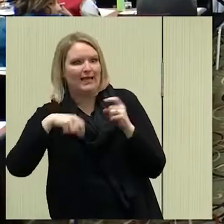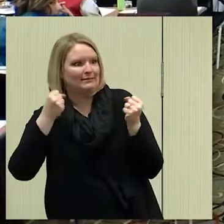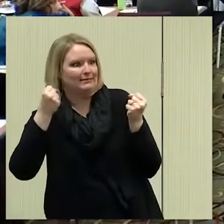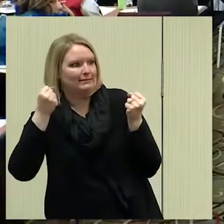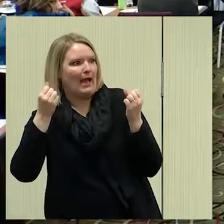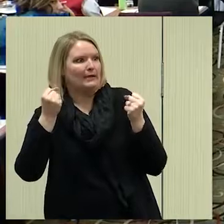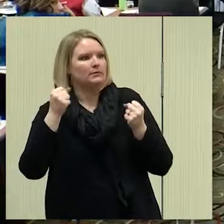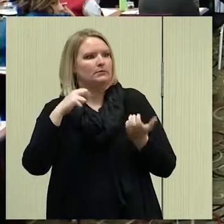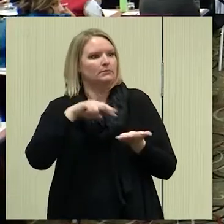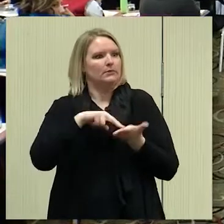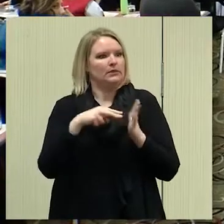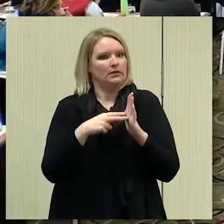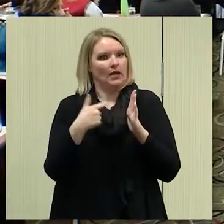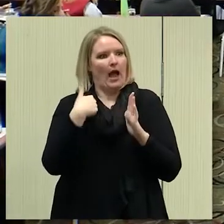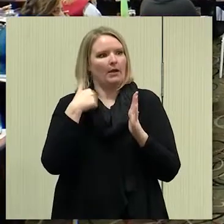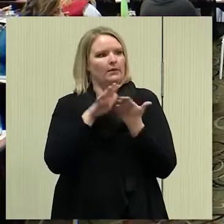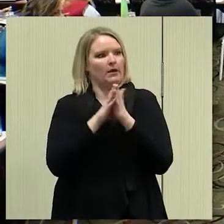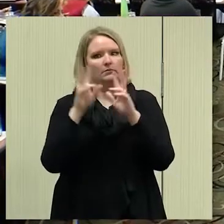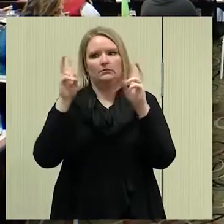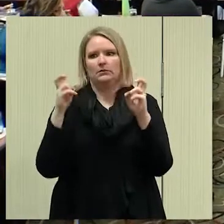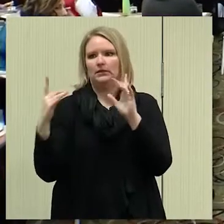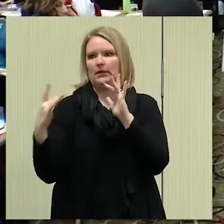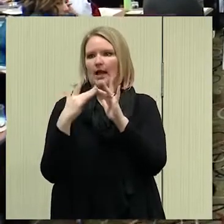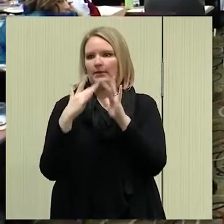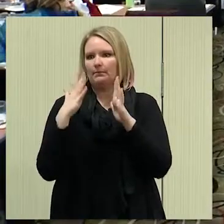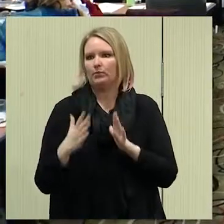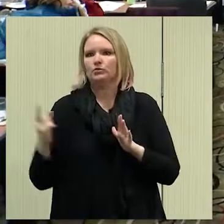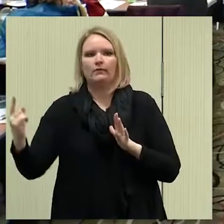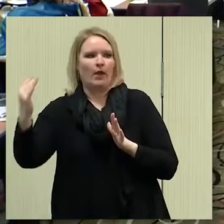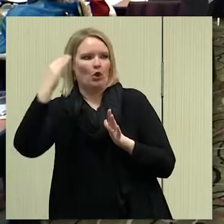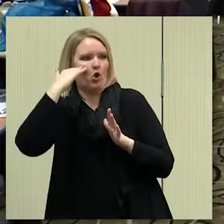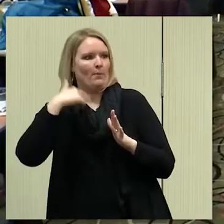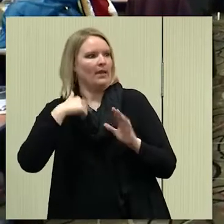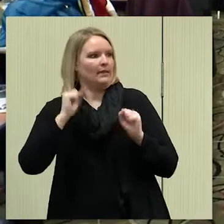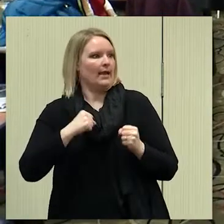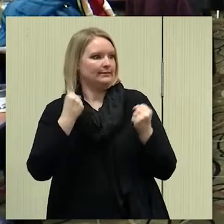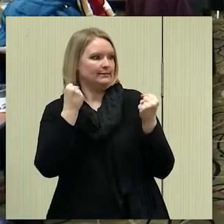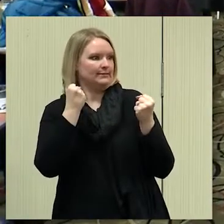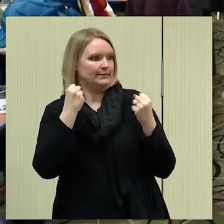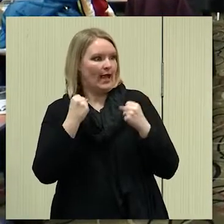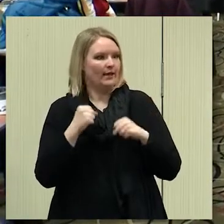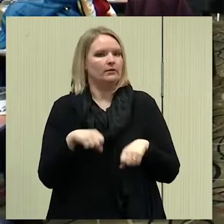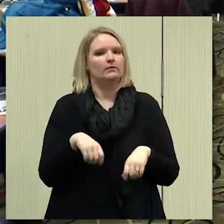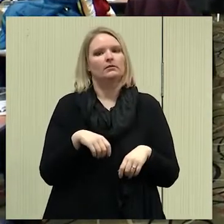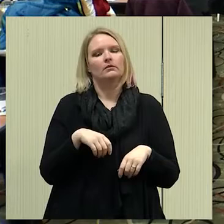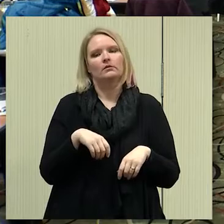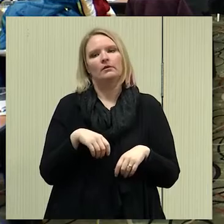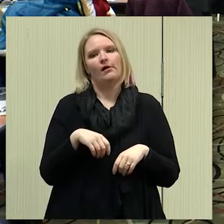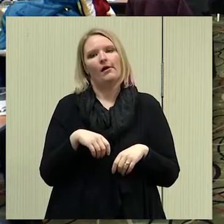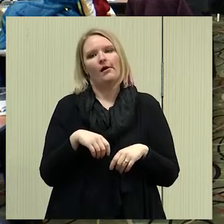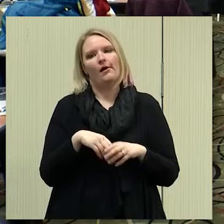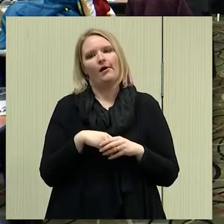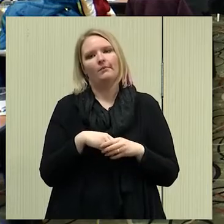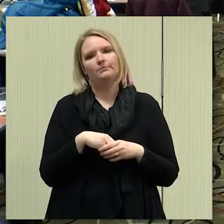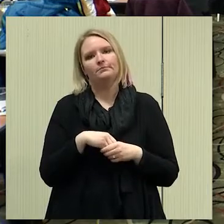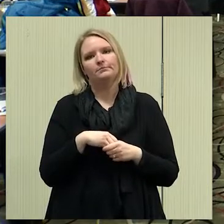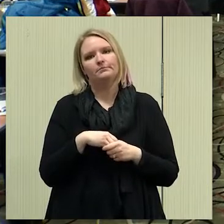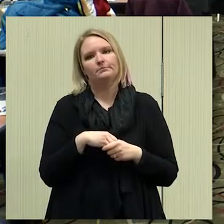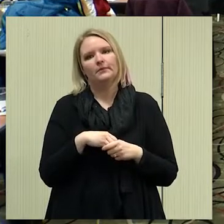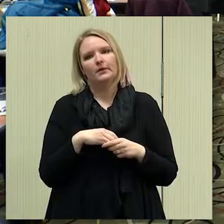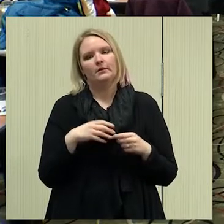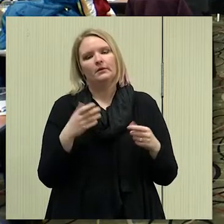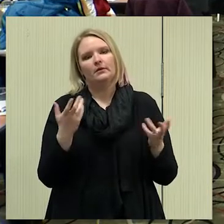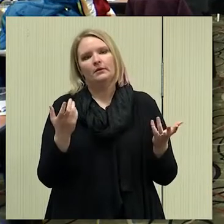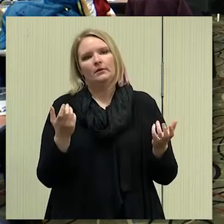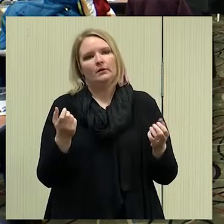then that makes you a contact person that they're familiar with, who can, and a lot of times will ask